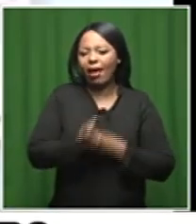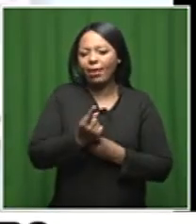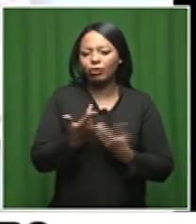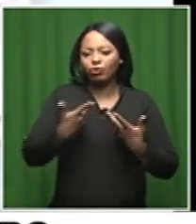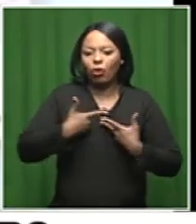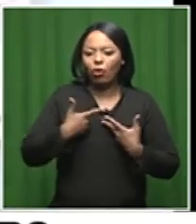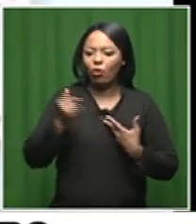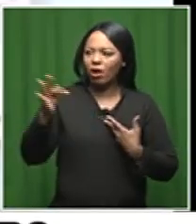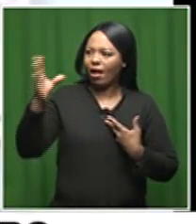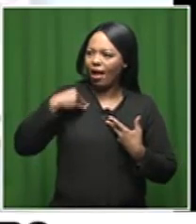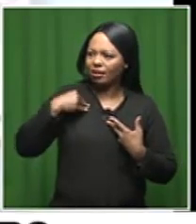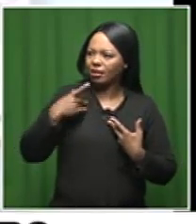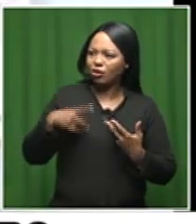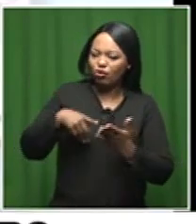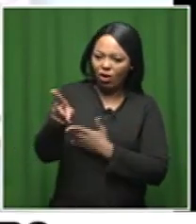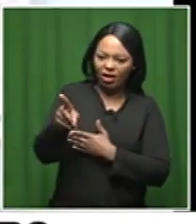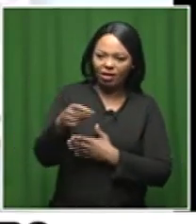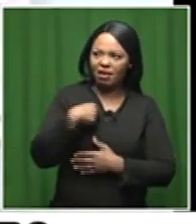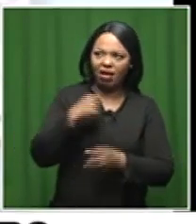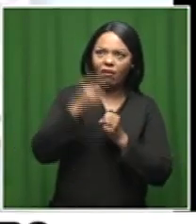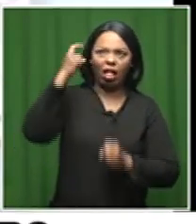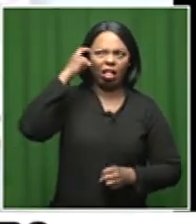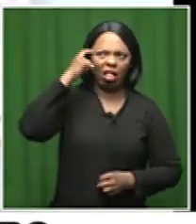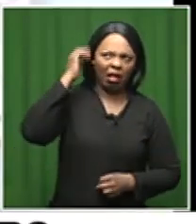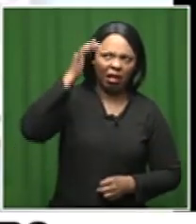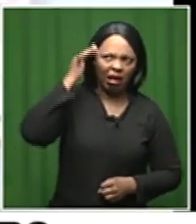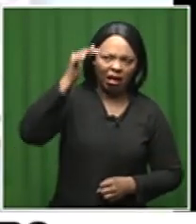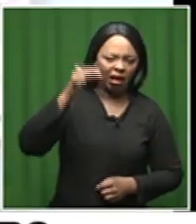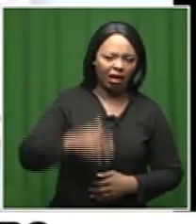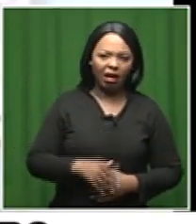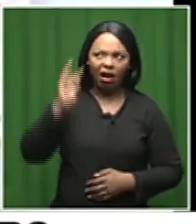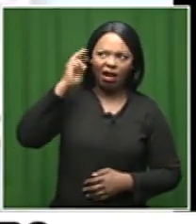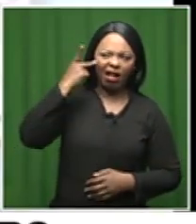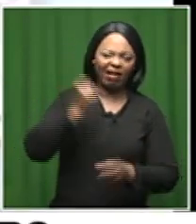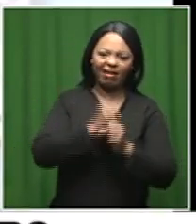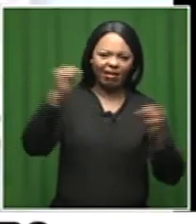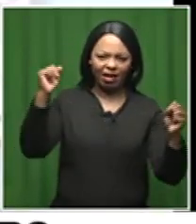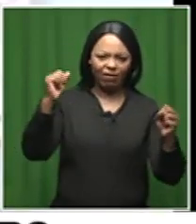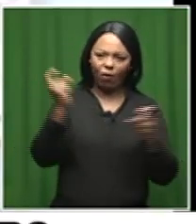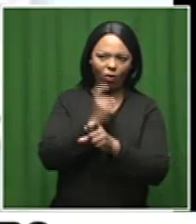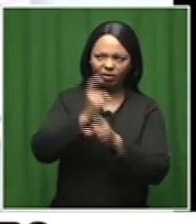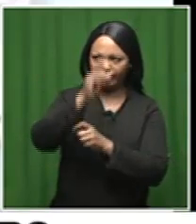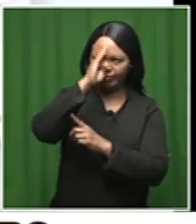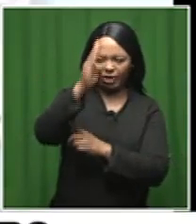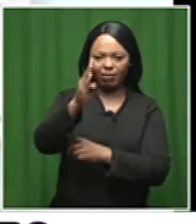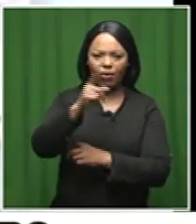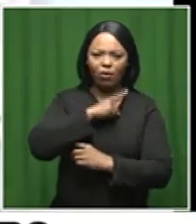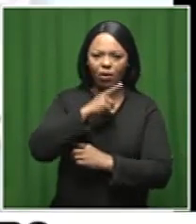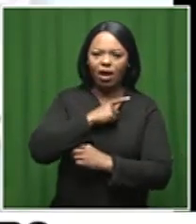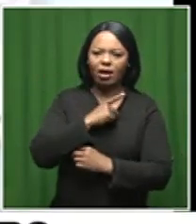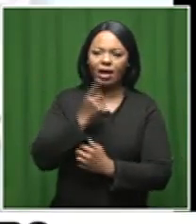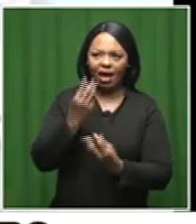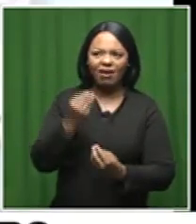donate. It's something I didn't really have to think about it because you always want to give. You have that mentality of giving and